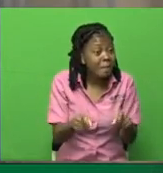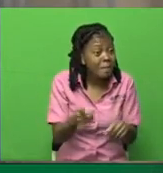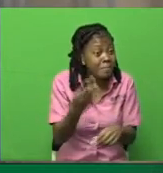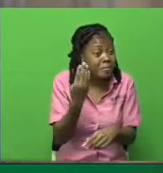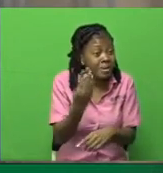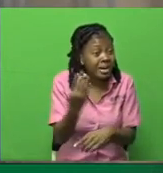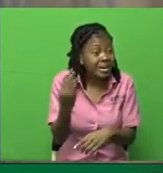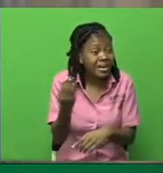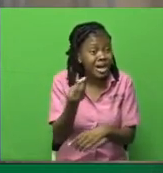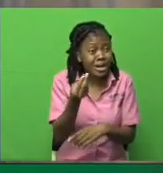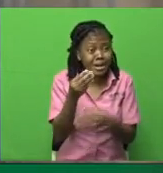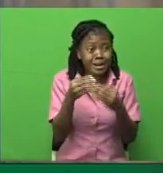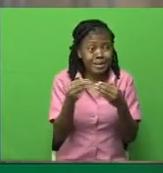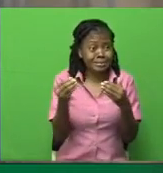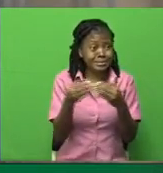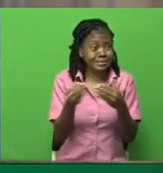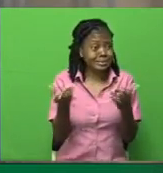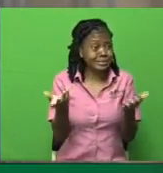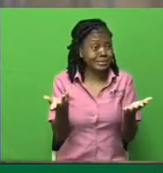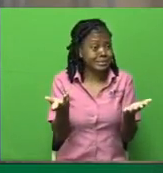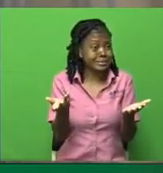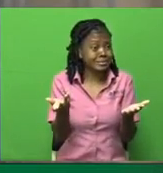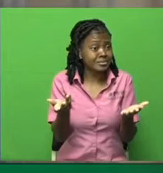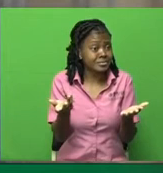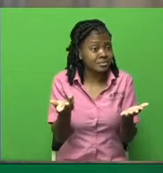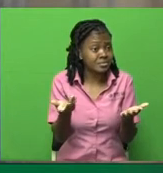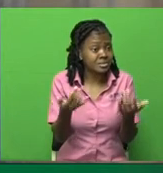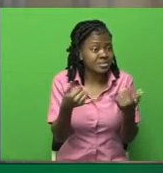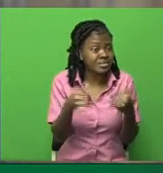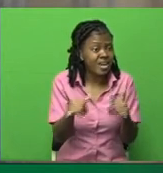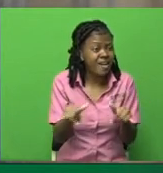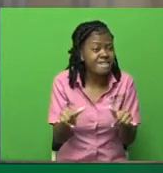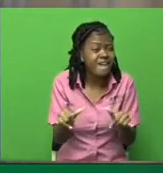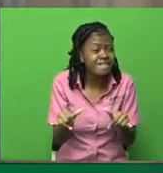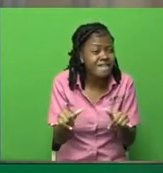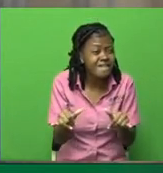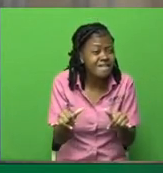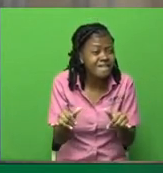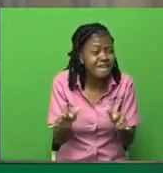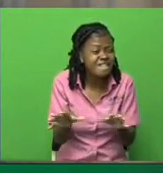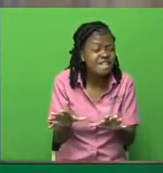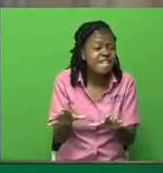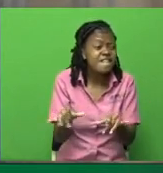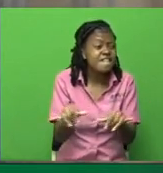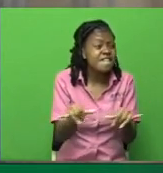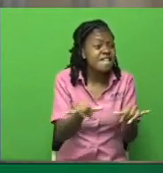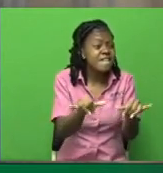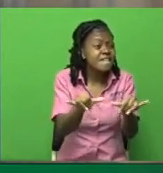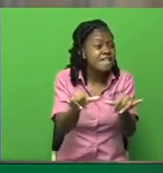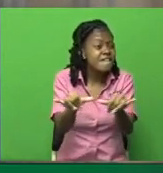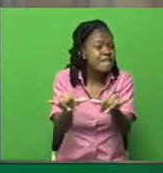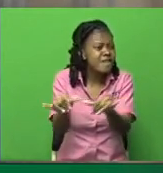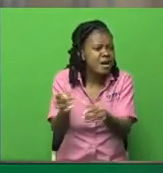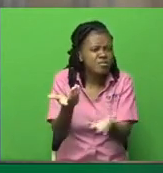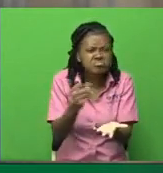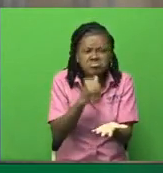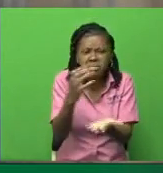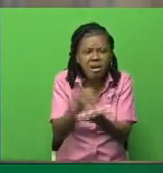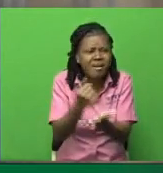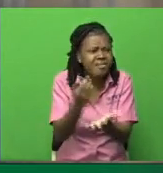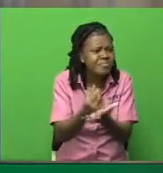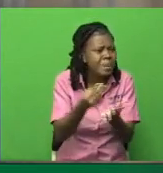sector idling these plants are just sitting there as I mentioned before related job losses